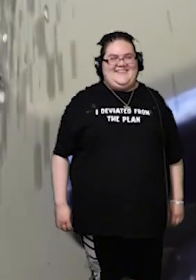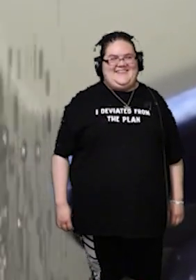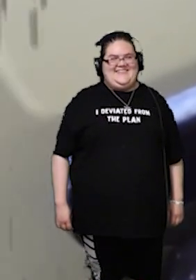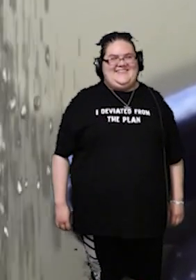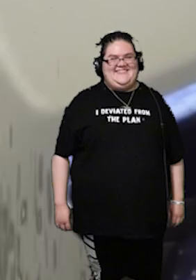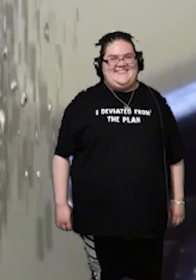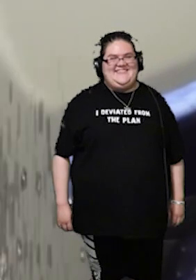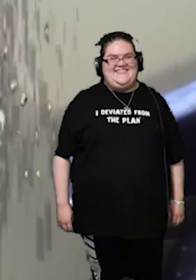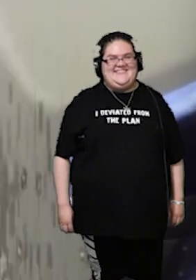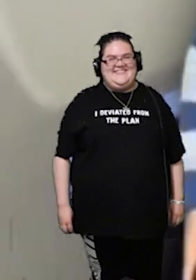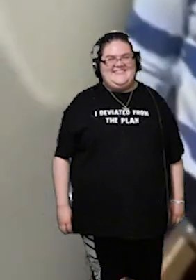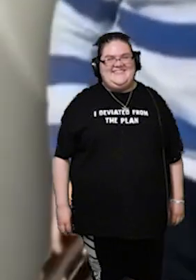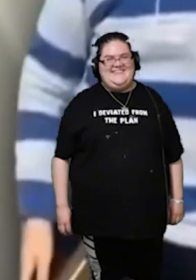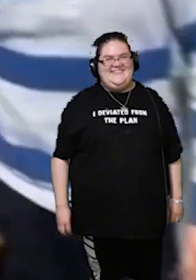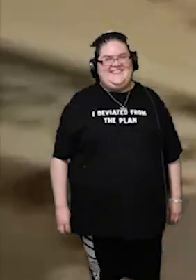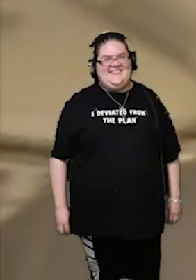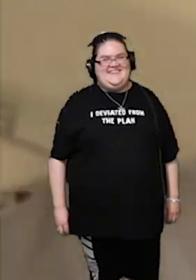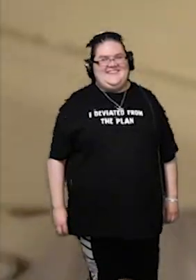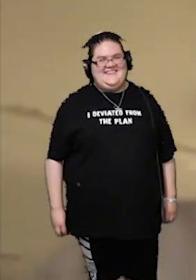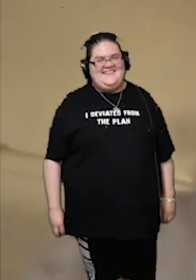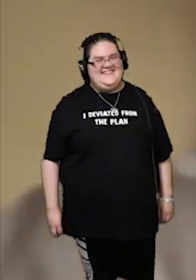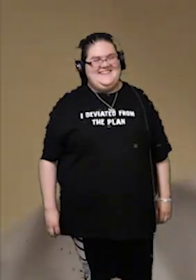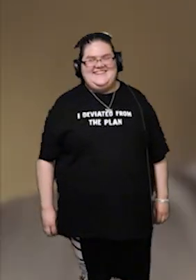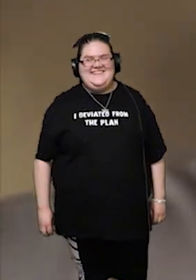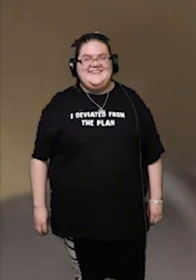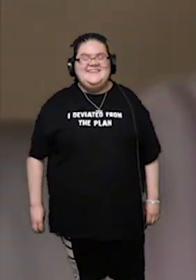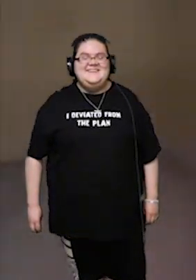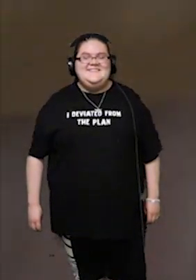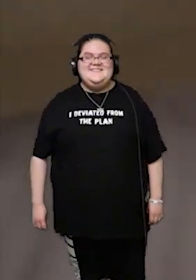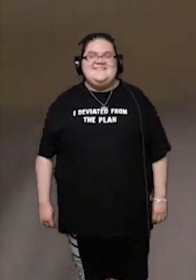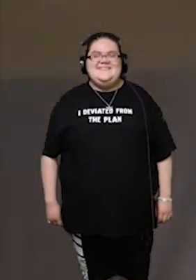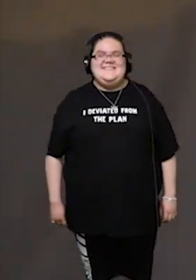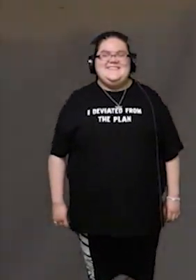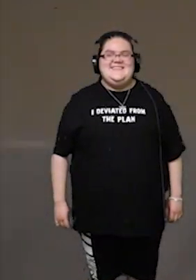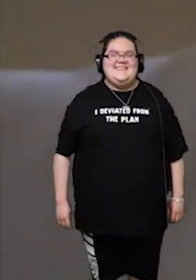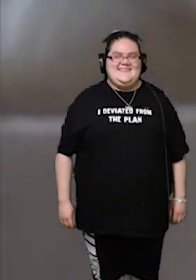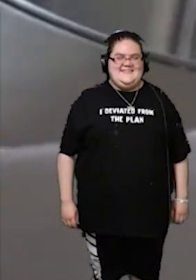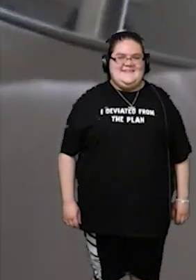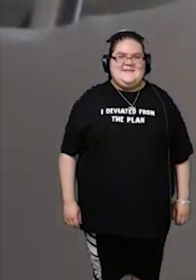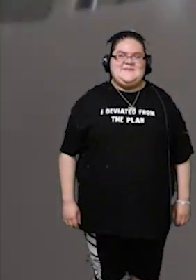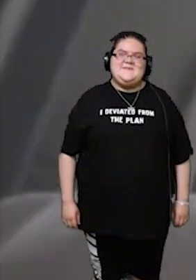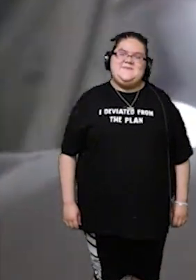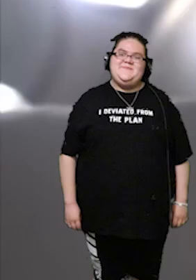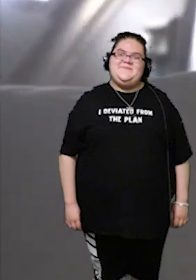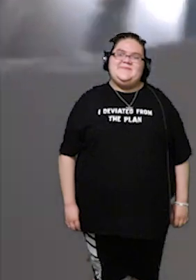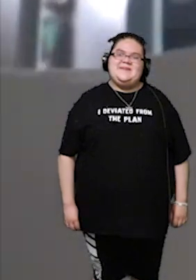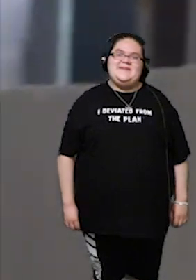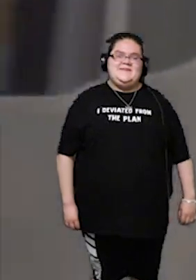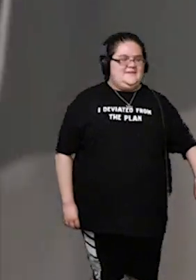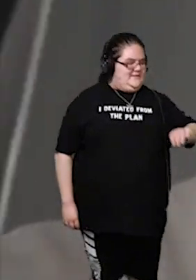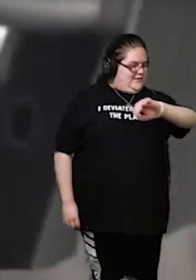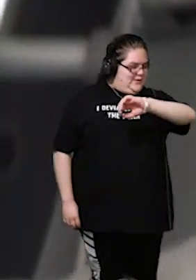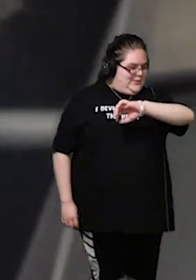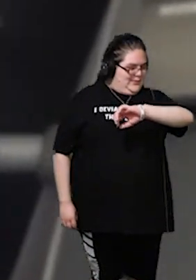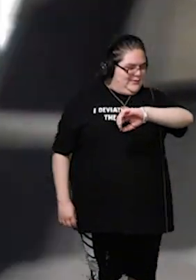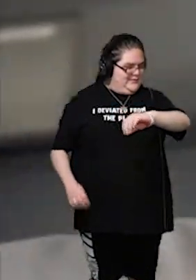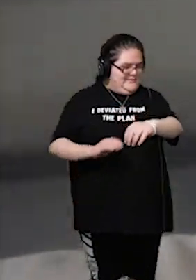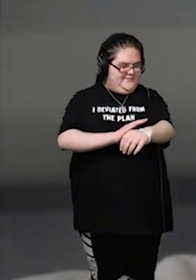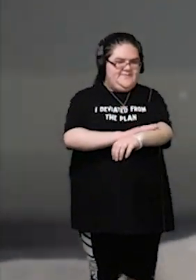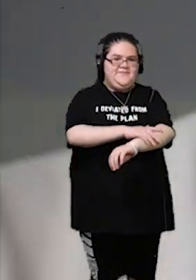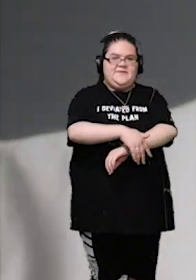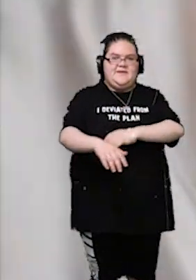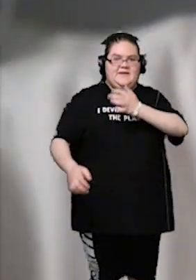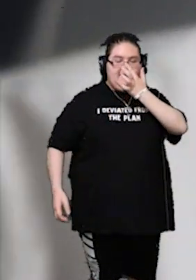Oh my God. Route. So in the main channel here, I was a seeker. So that means I found a lot of